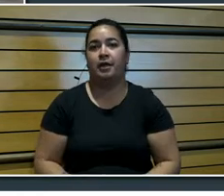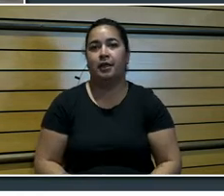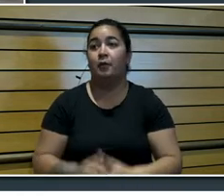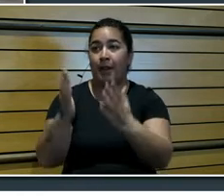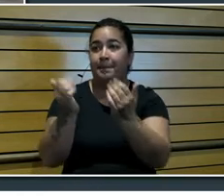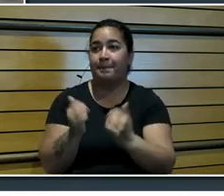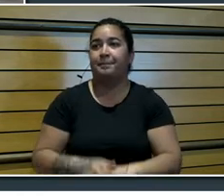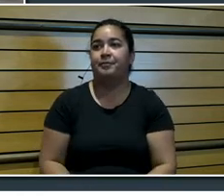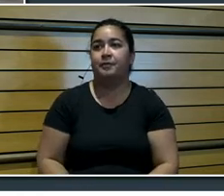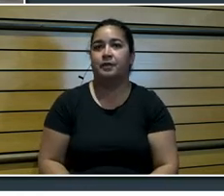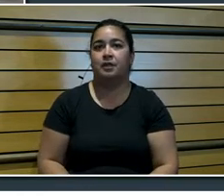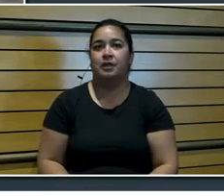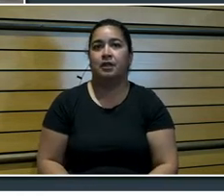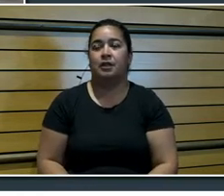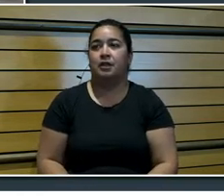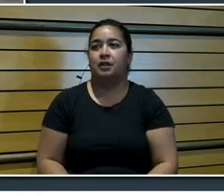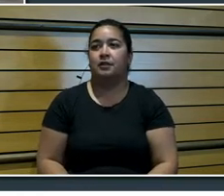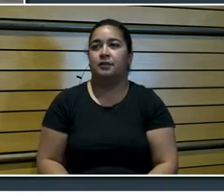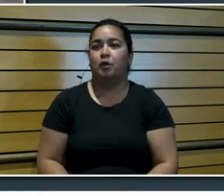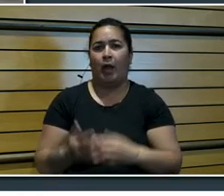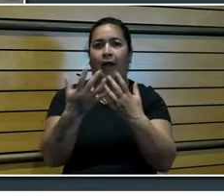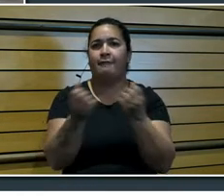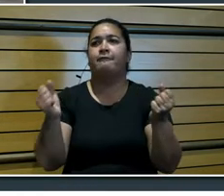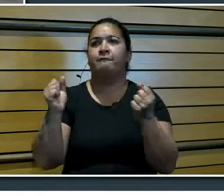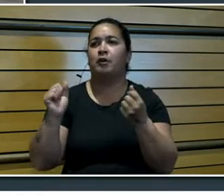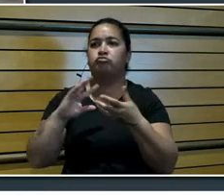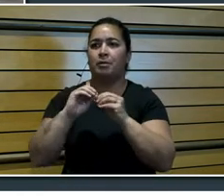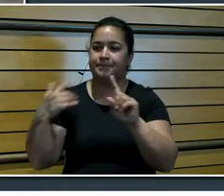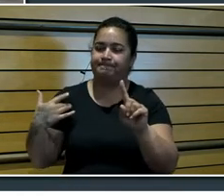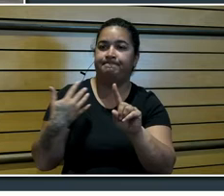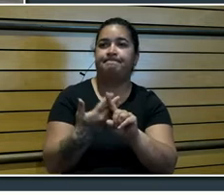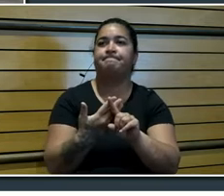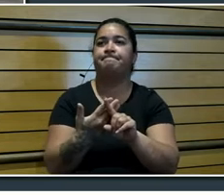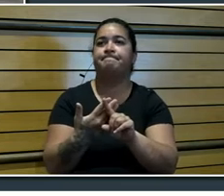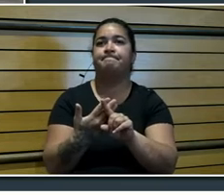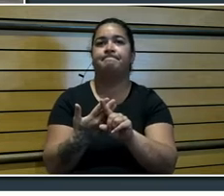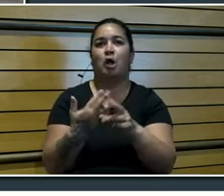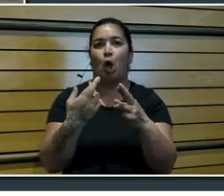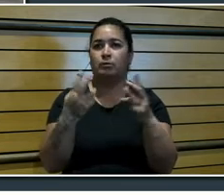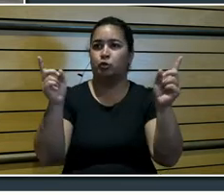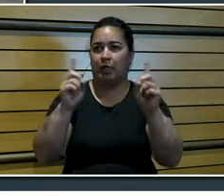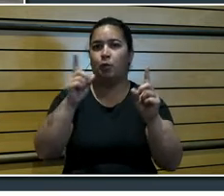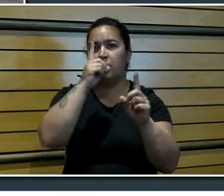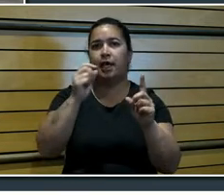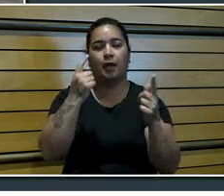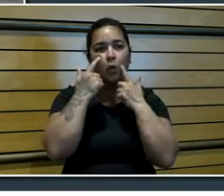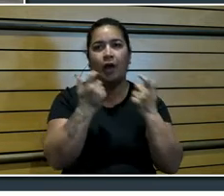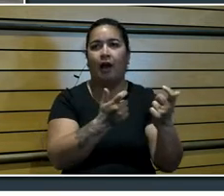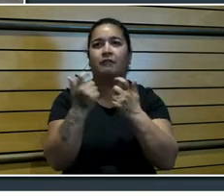This issue that has been laid before us all, let us be strong and be together.